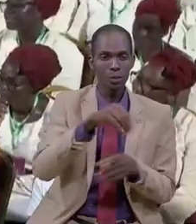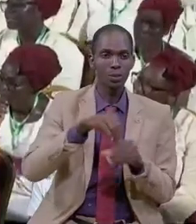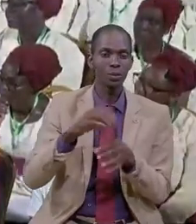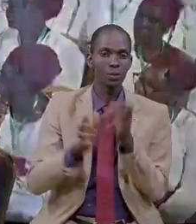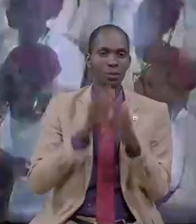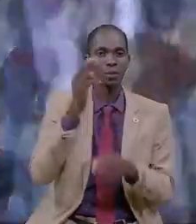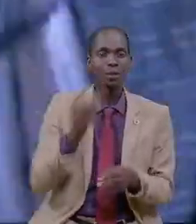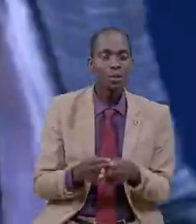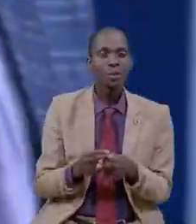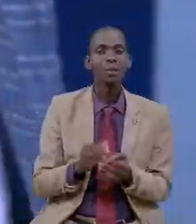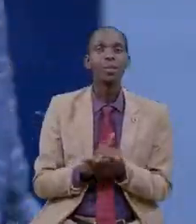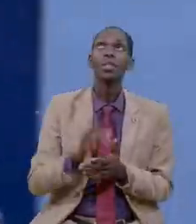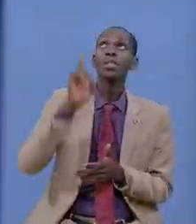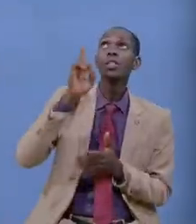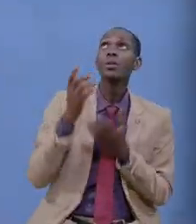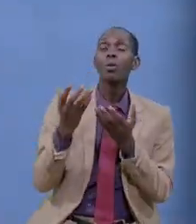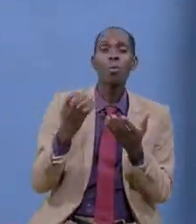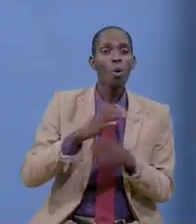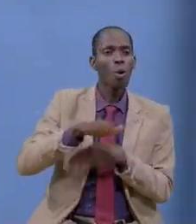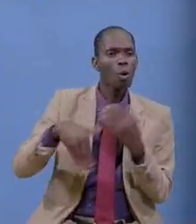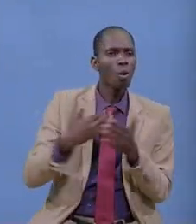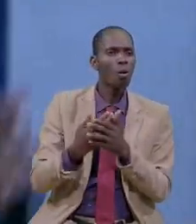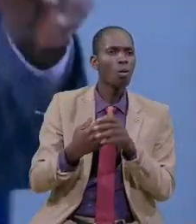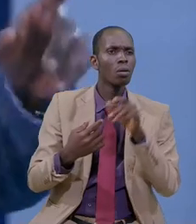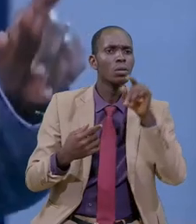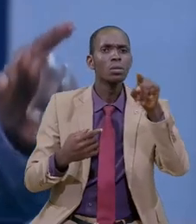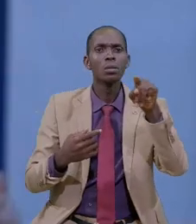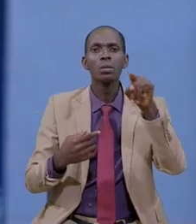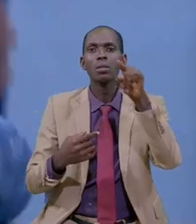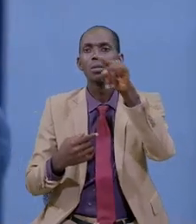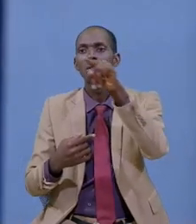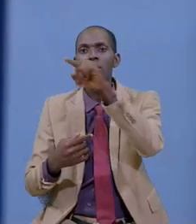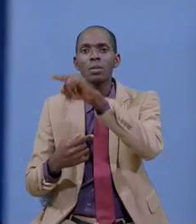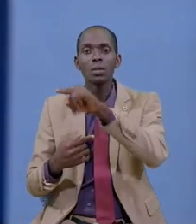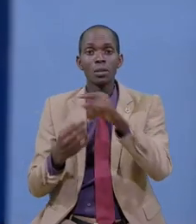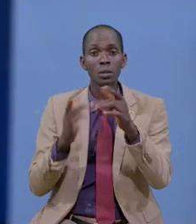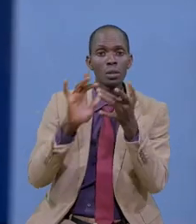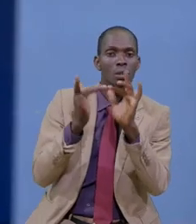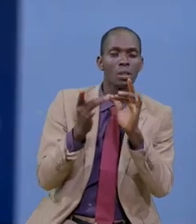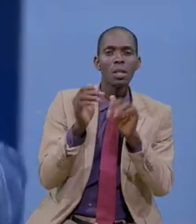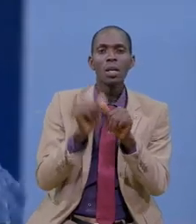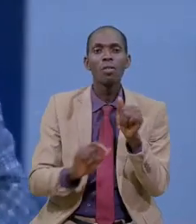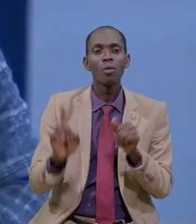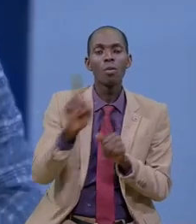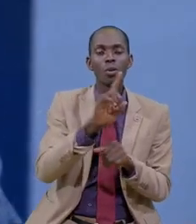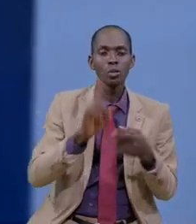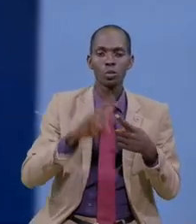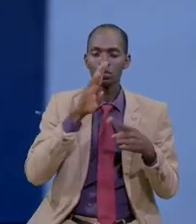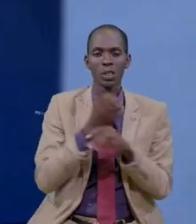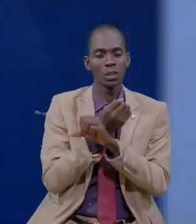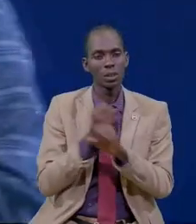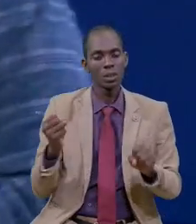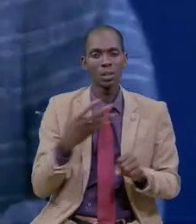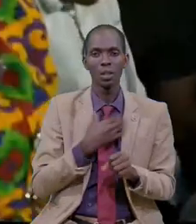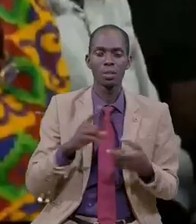soir. All there, here, there, online, everywhere, to be saved and to be healed. Il tonight. Veut que tout